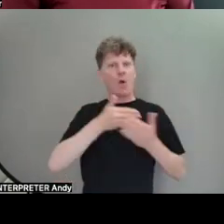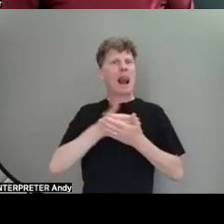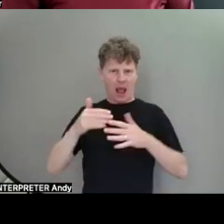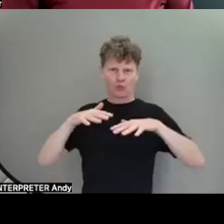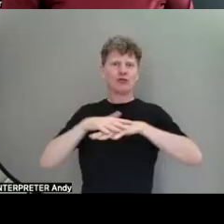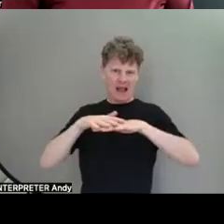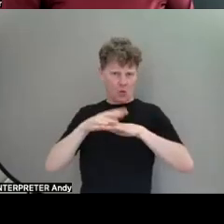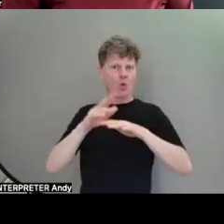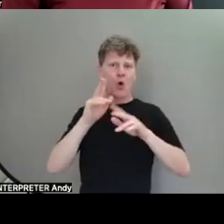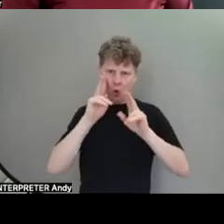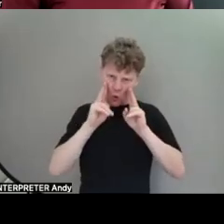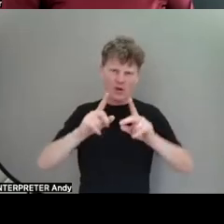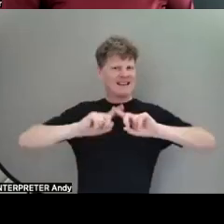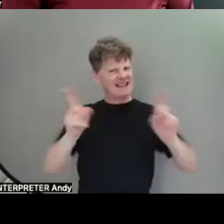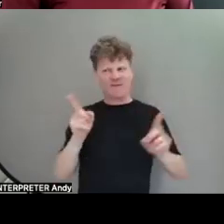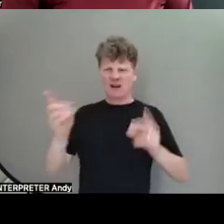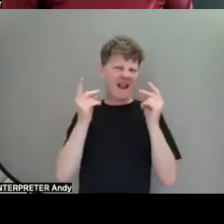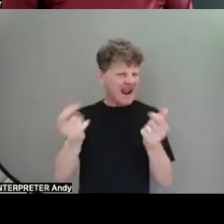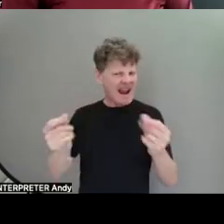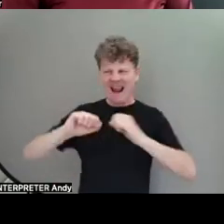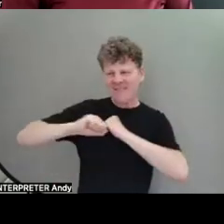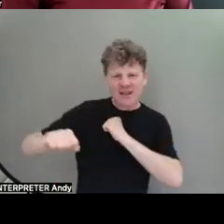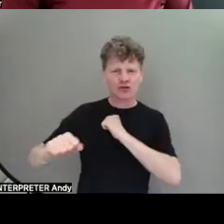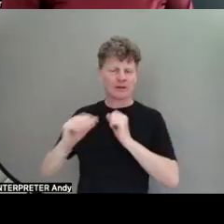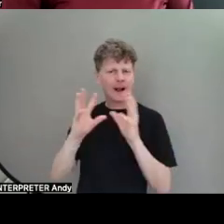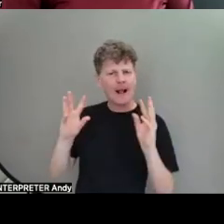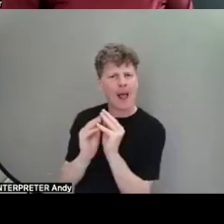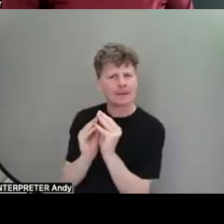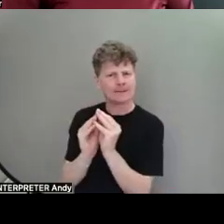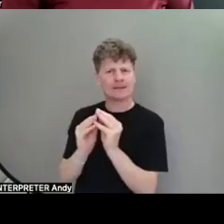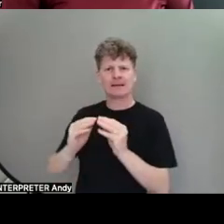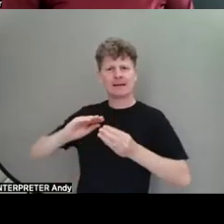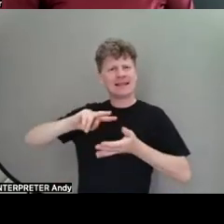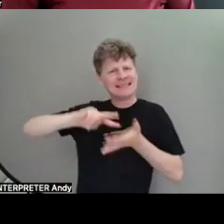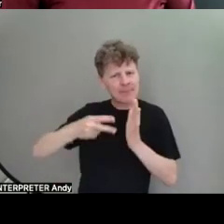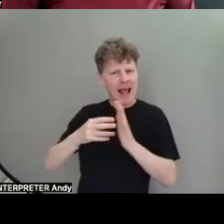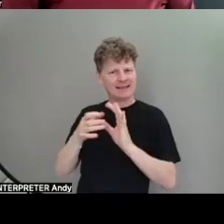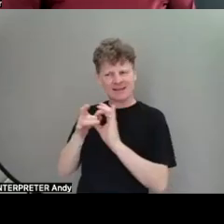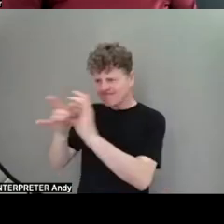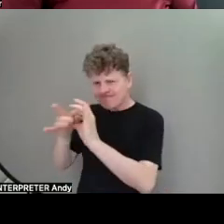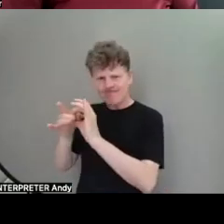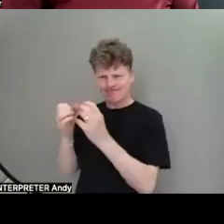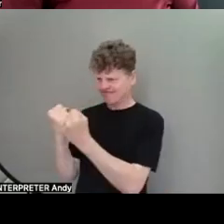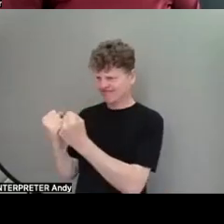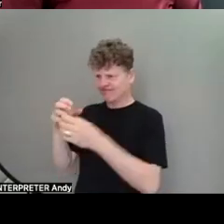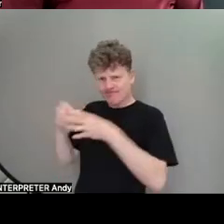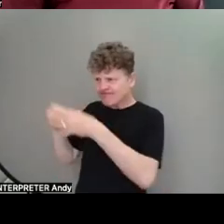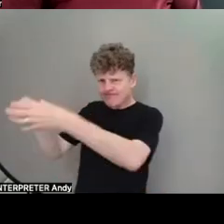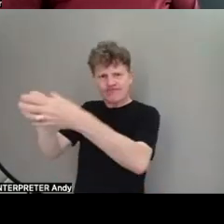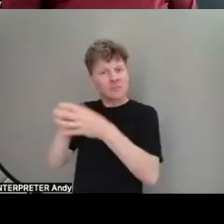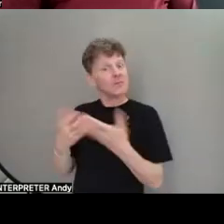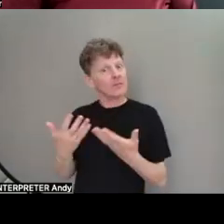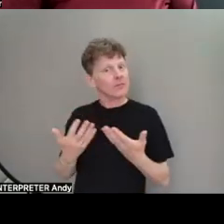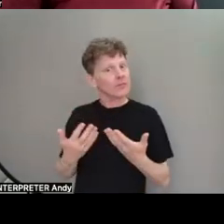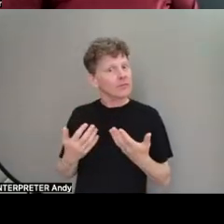different. They are more efficient, more clustered, and more semantically coherent, reinforcing the idea that this